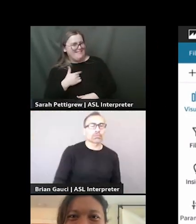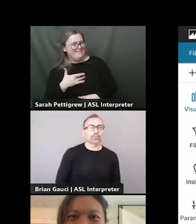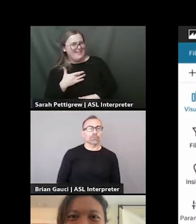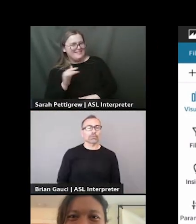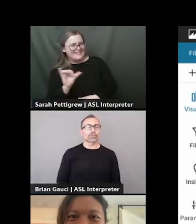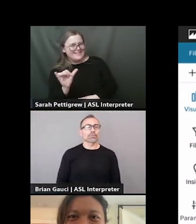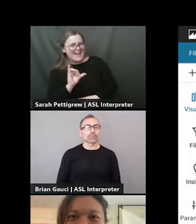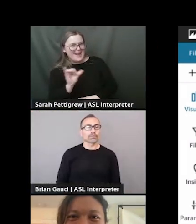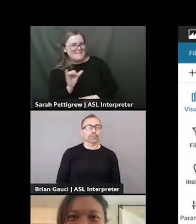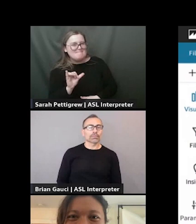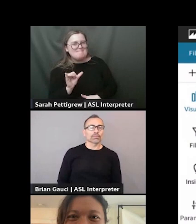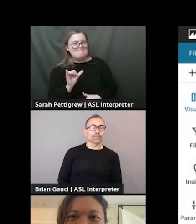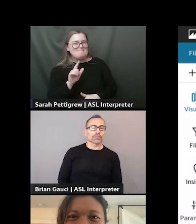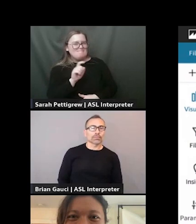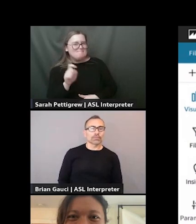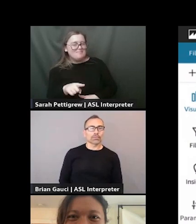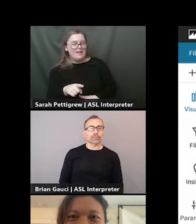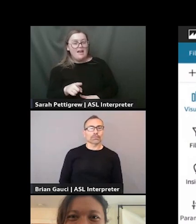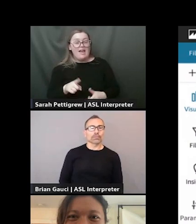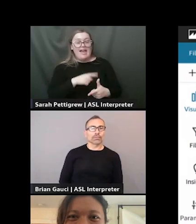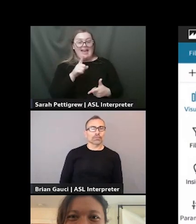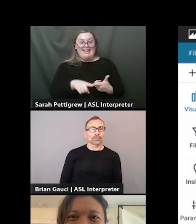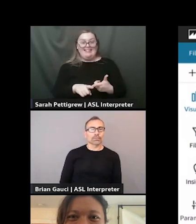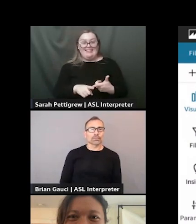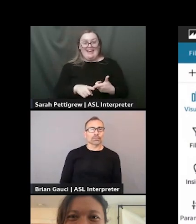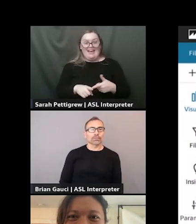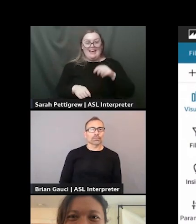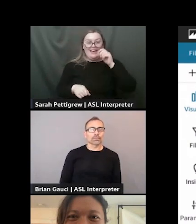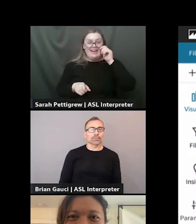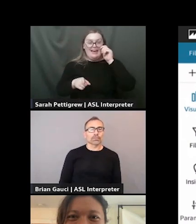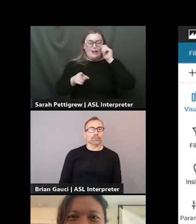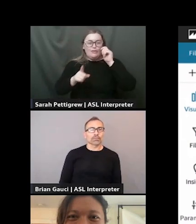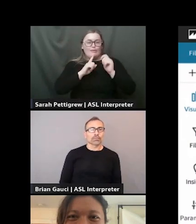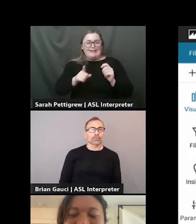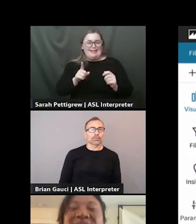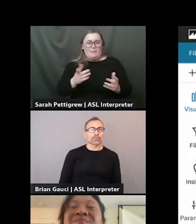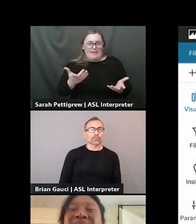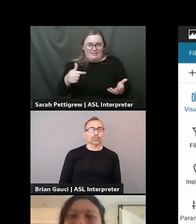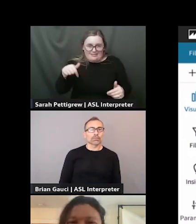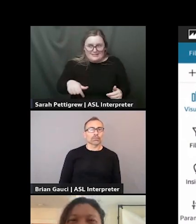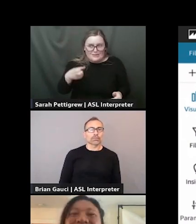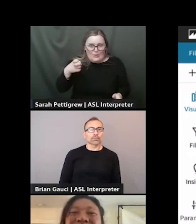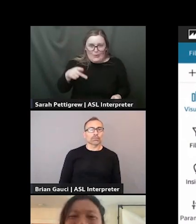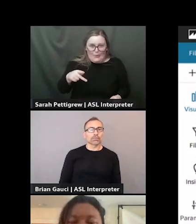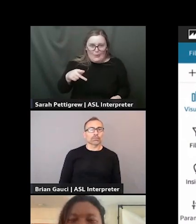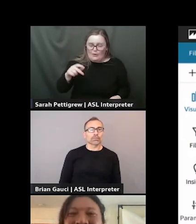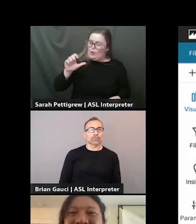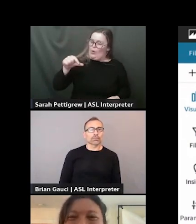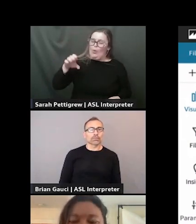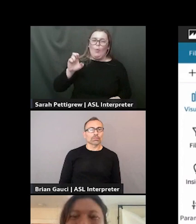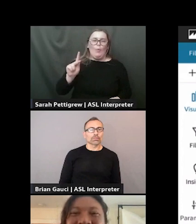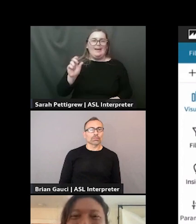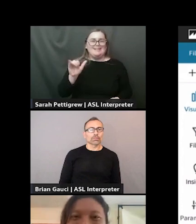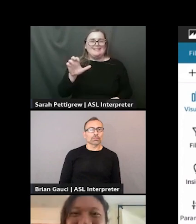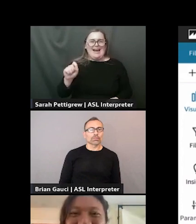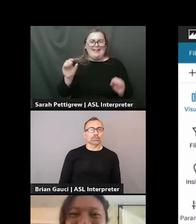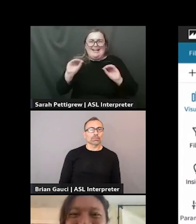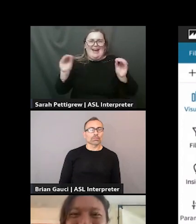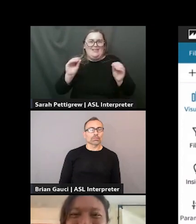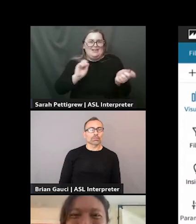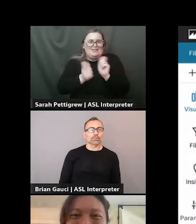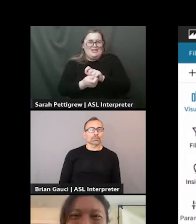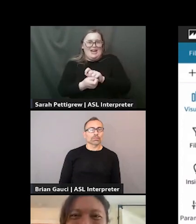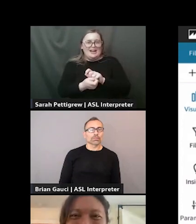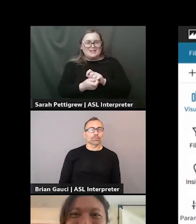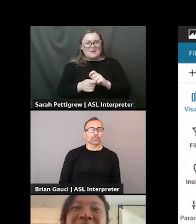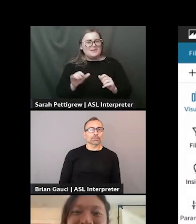was basically like, "It's Quicksight. Like nothing's changed really as far as getting your data sets in." And I was like, "Oh yeah, I mean it's so